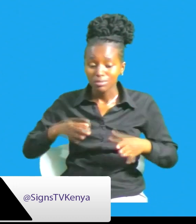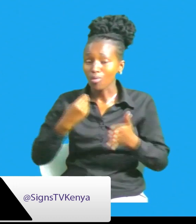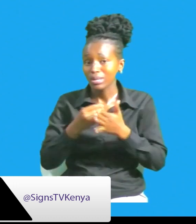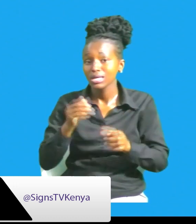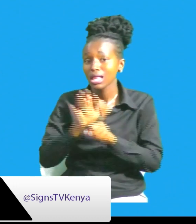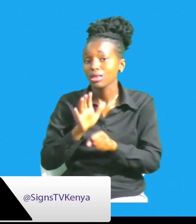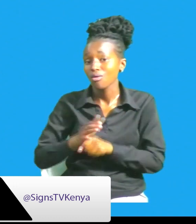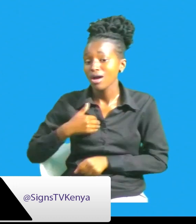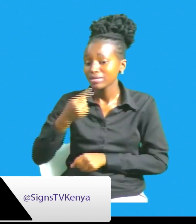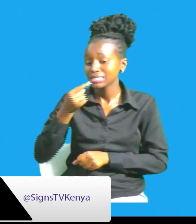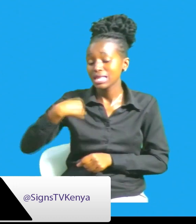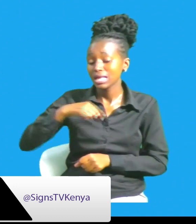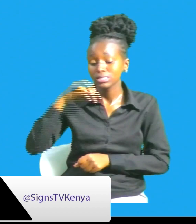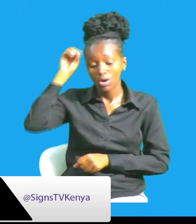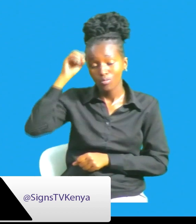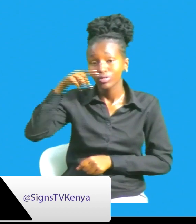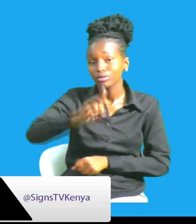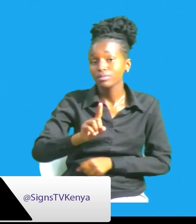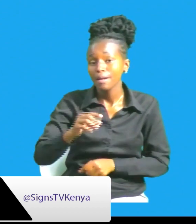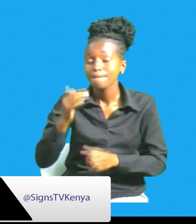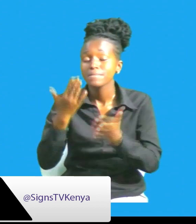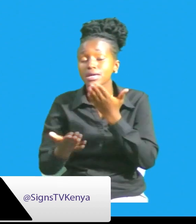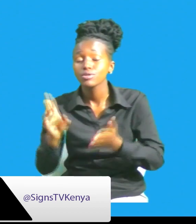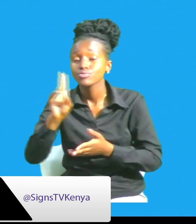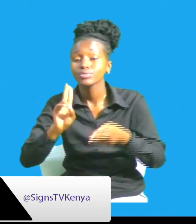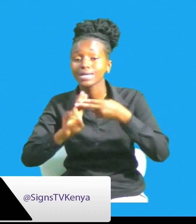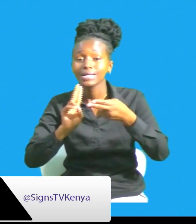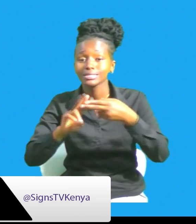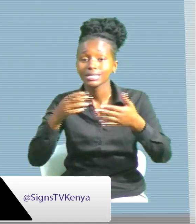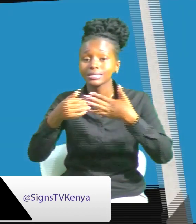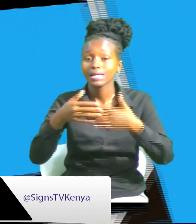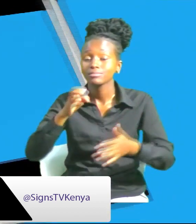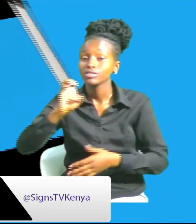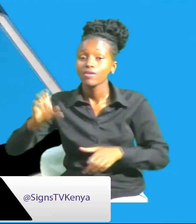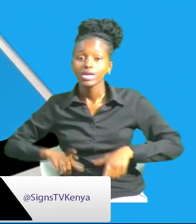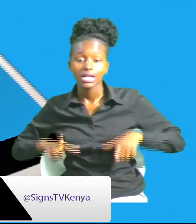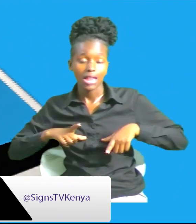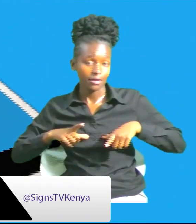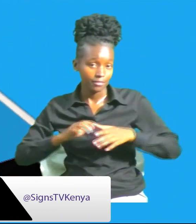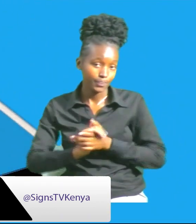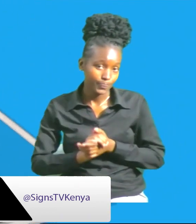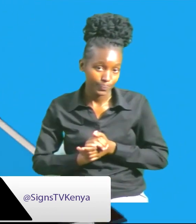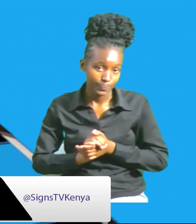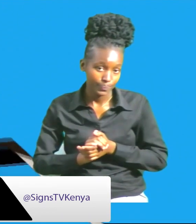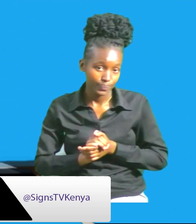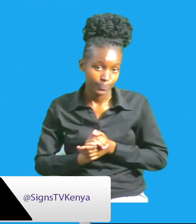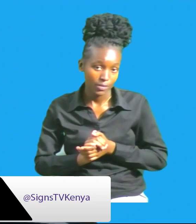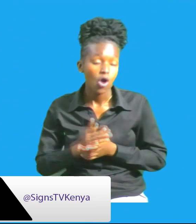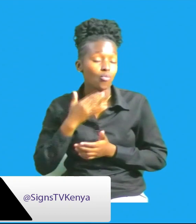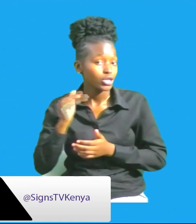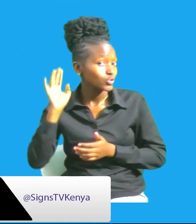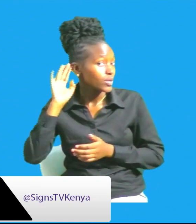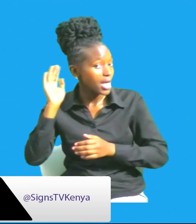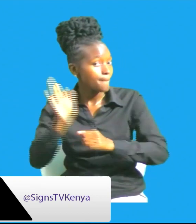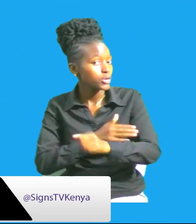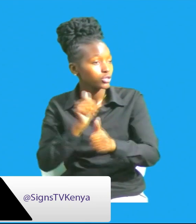do you think about that? Talk to me. # to use is #Science Mashariki live kama kawaida. Let me also see which song unataka